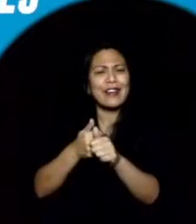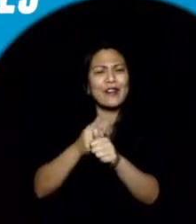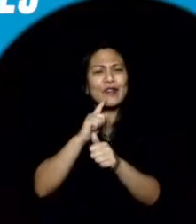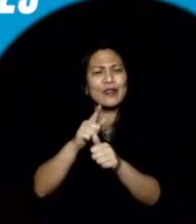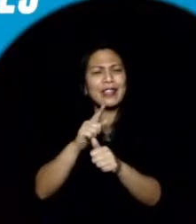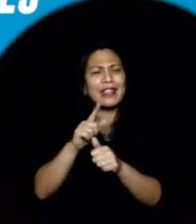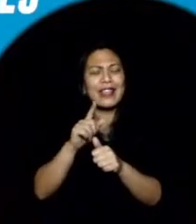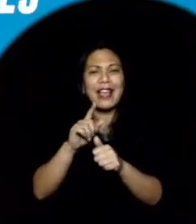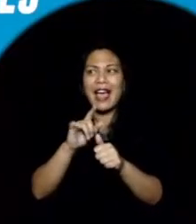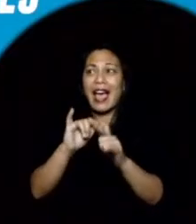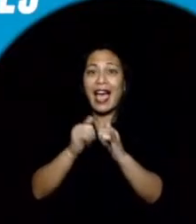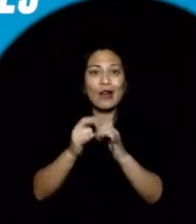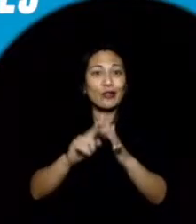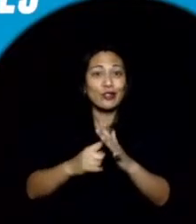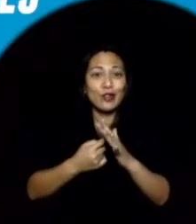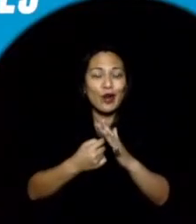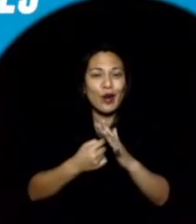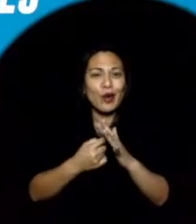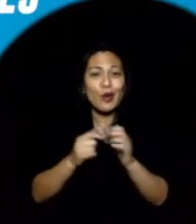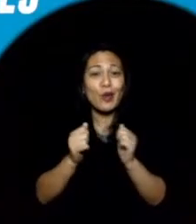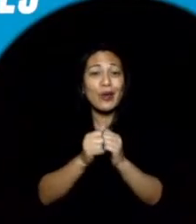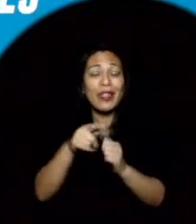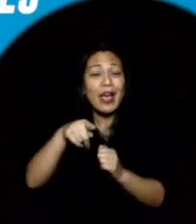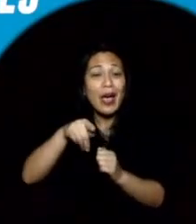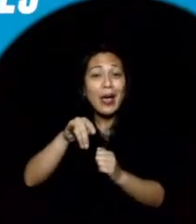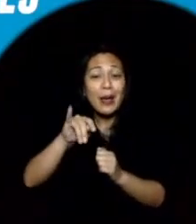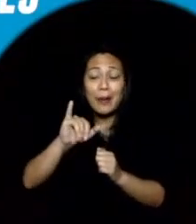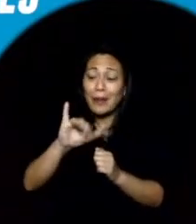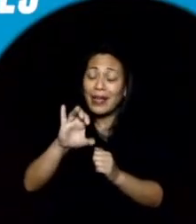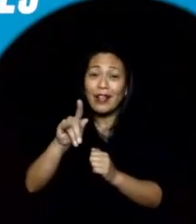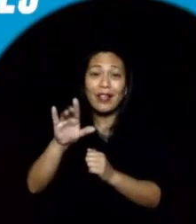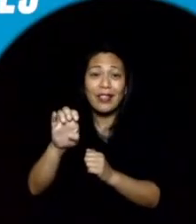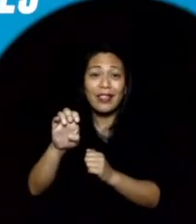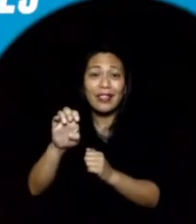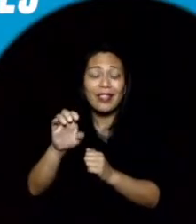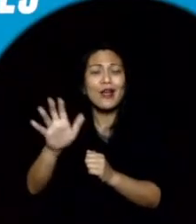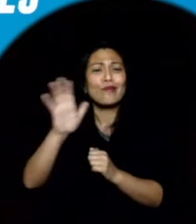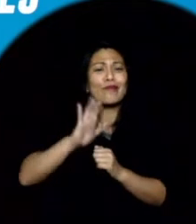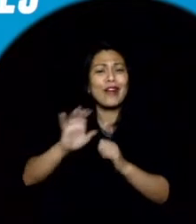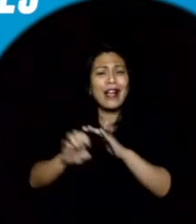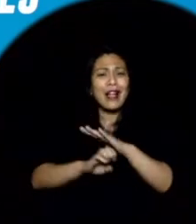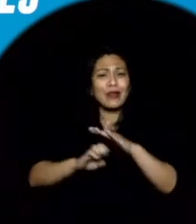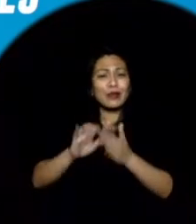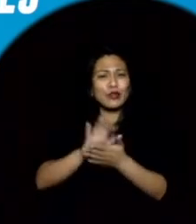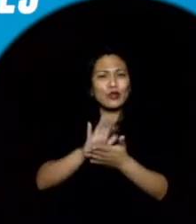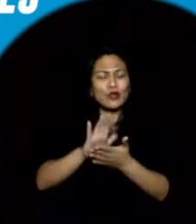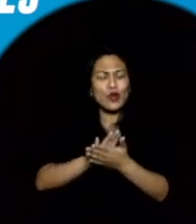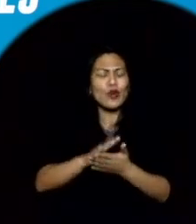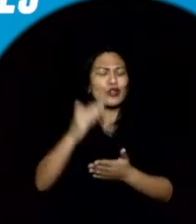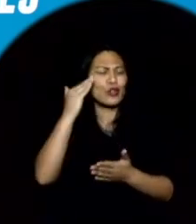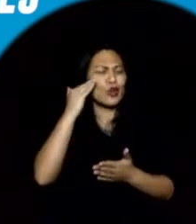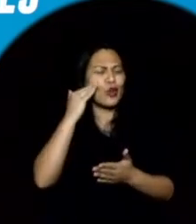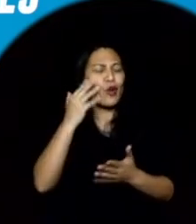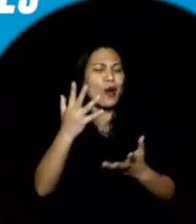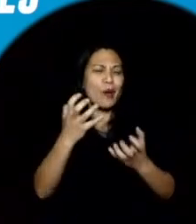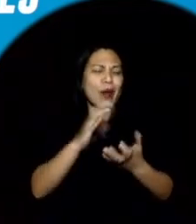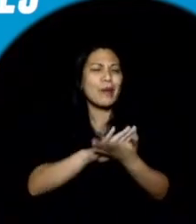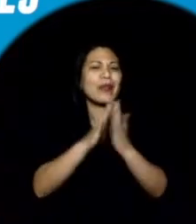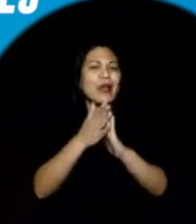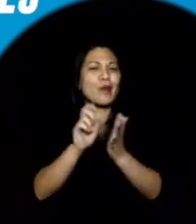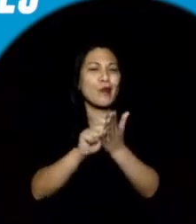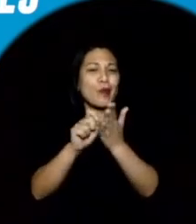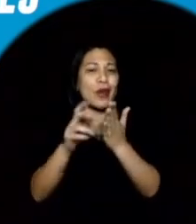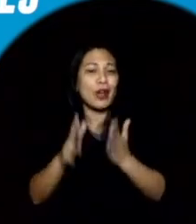For Jennifer Maruno, the recipe all started with a pickle. She realized in grade school that she was destined to be a